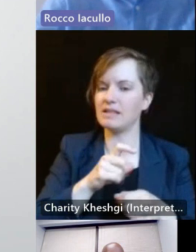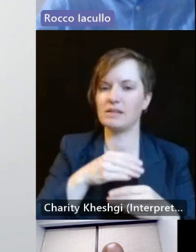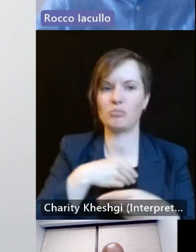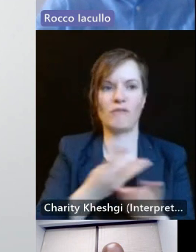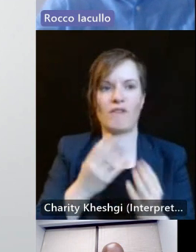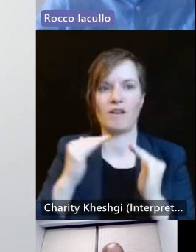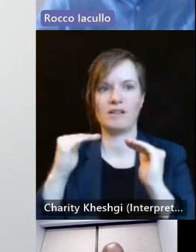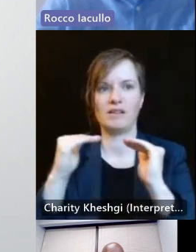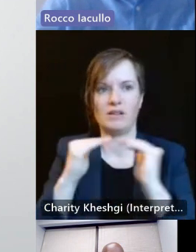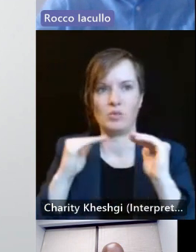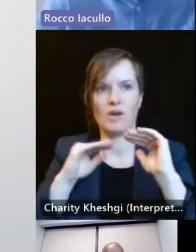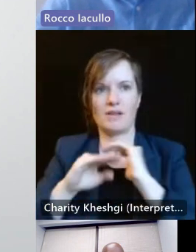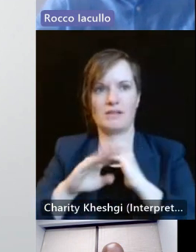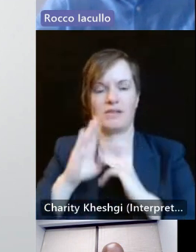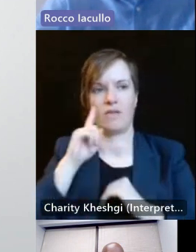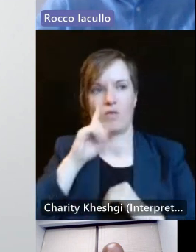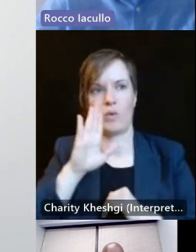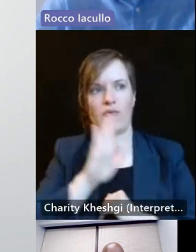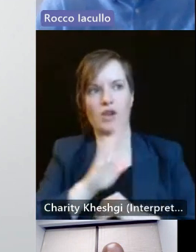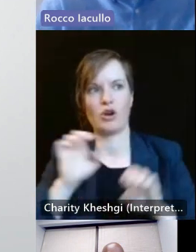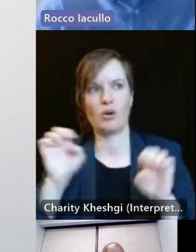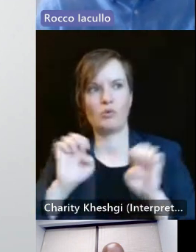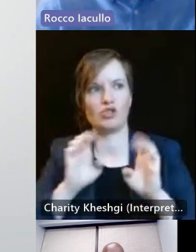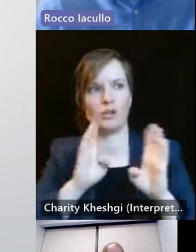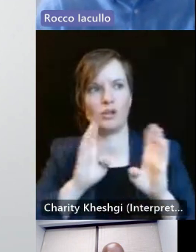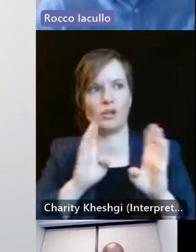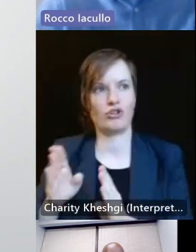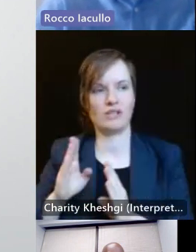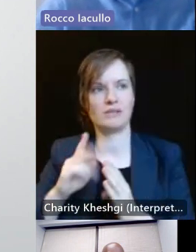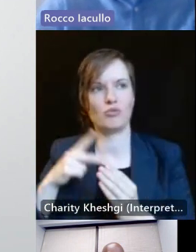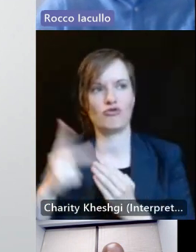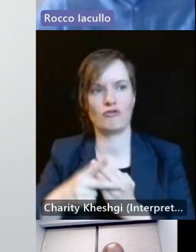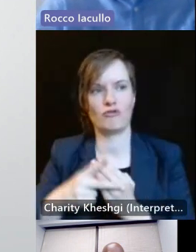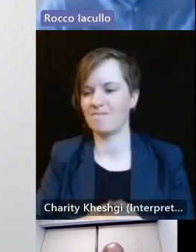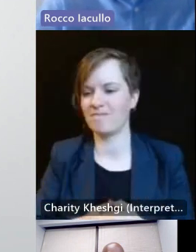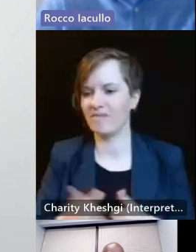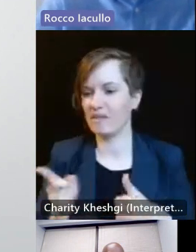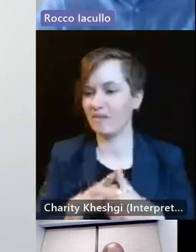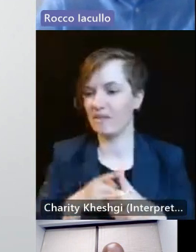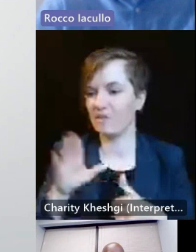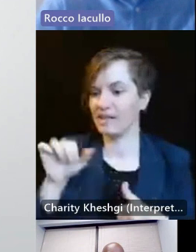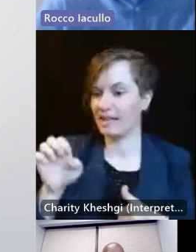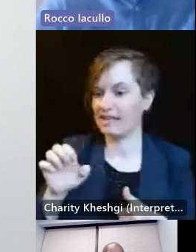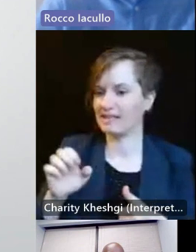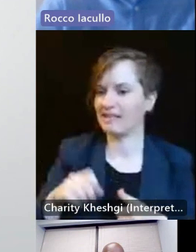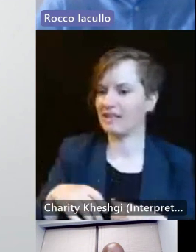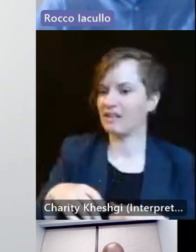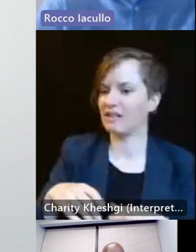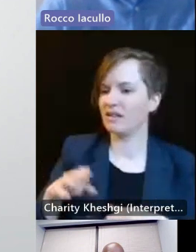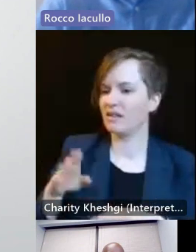programs. The first case that is cited here, Brooklyn Center for Independence versus